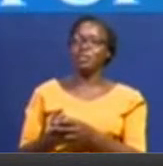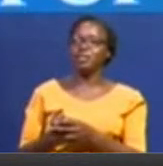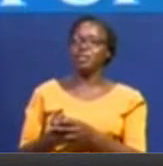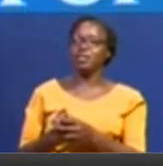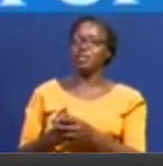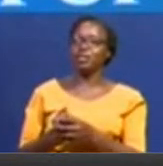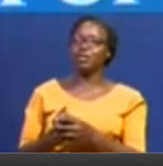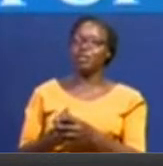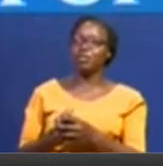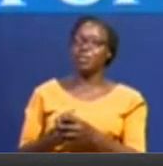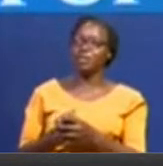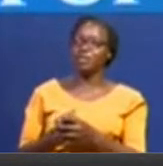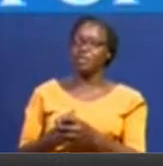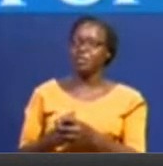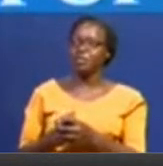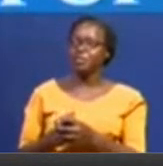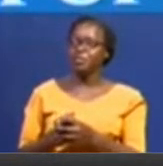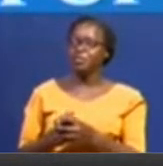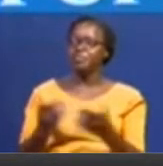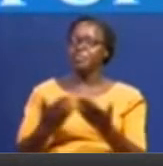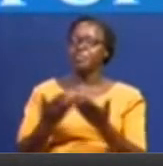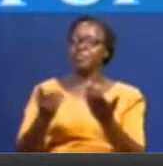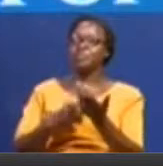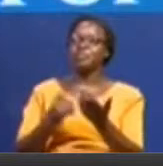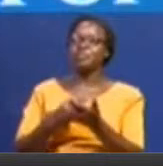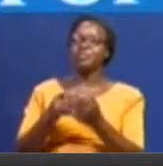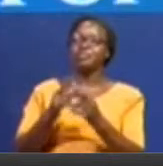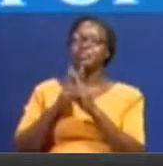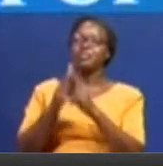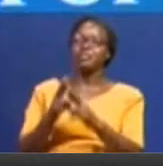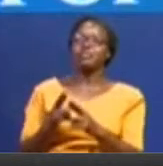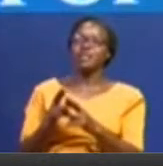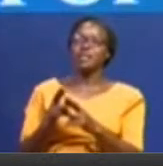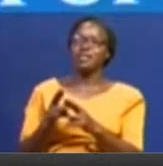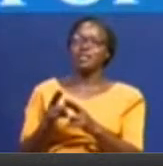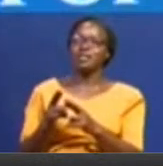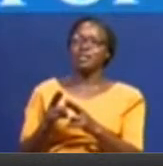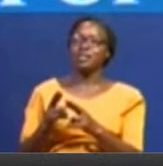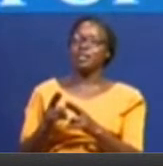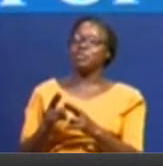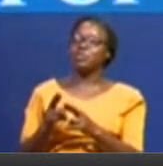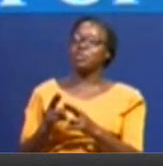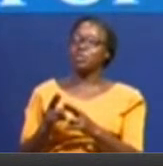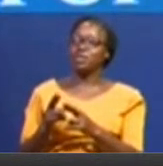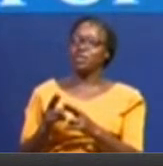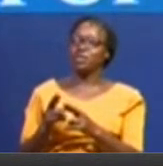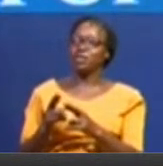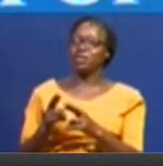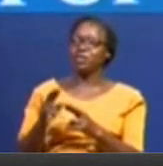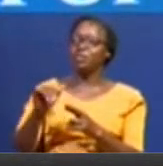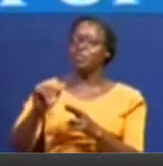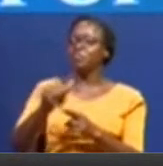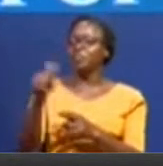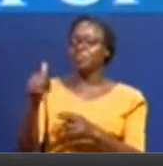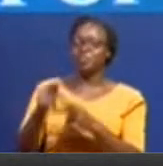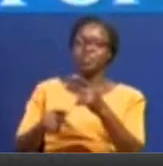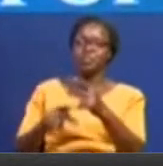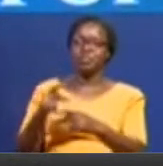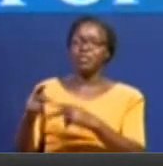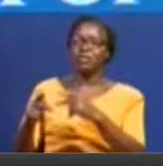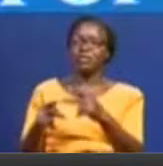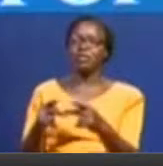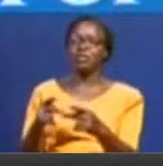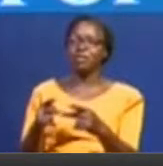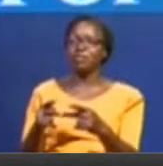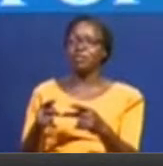a small part where you tally the results and give the final tally. So, but the other processes, all the way from